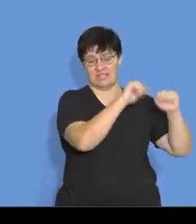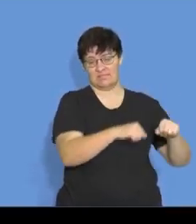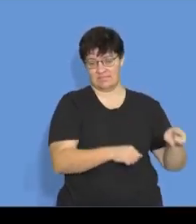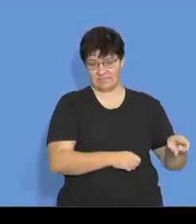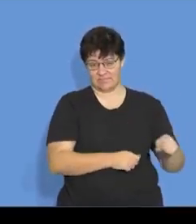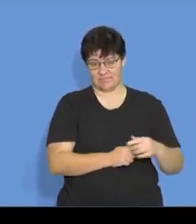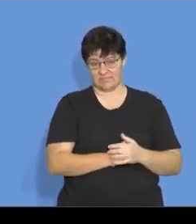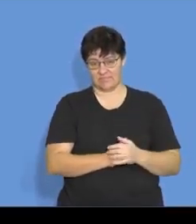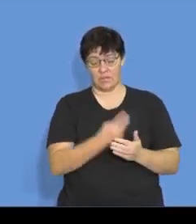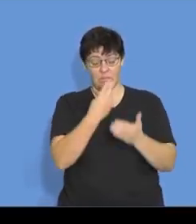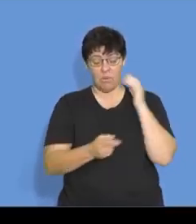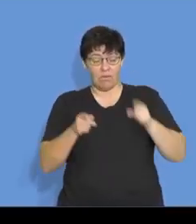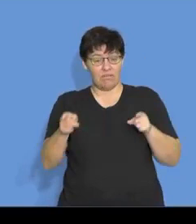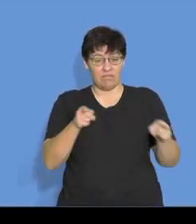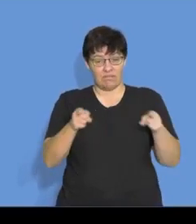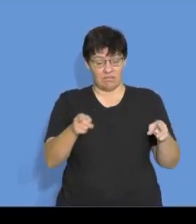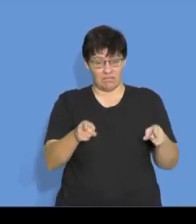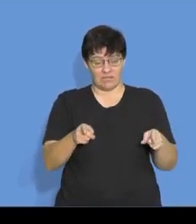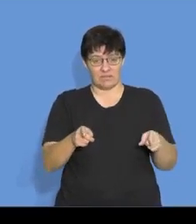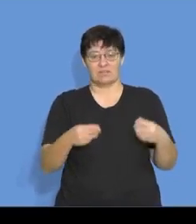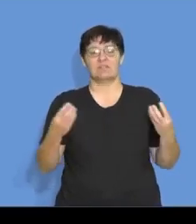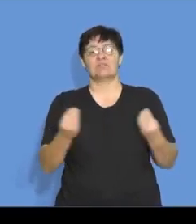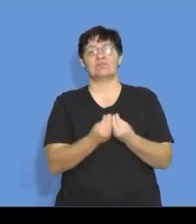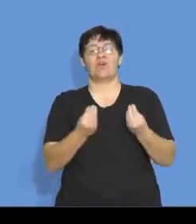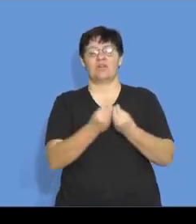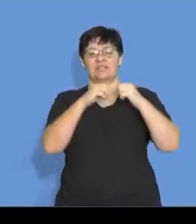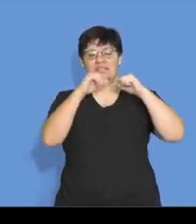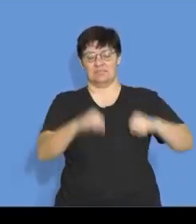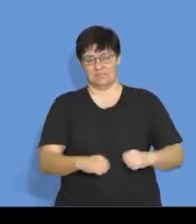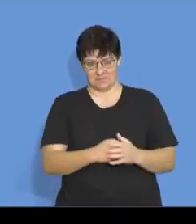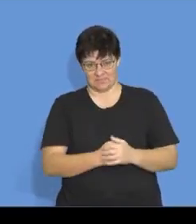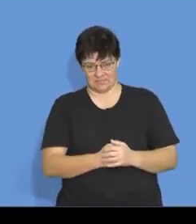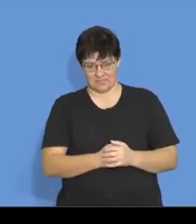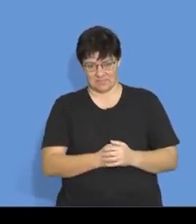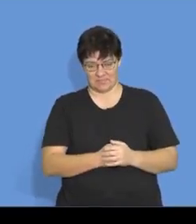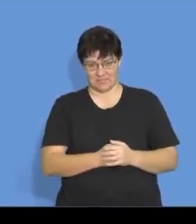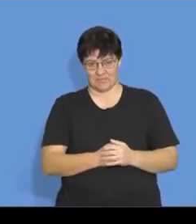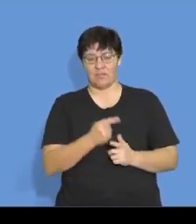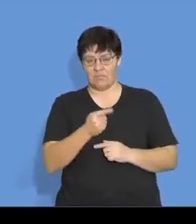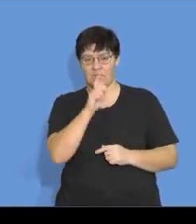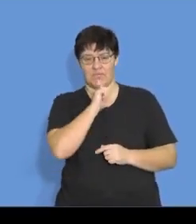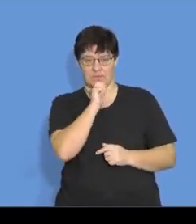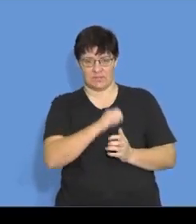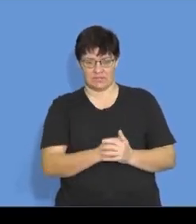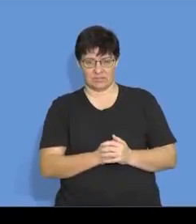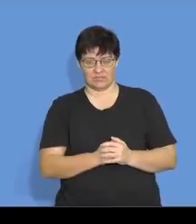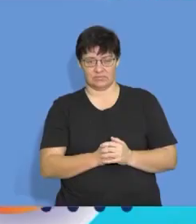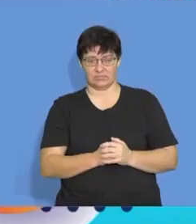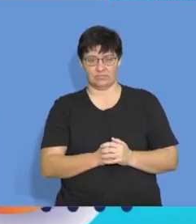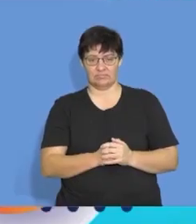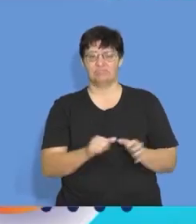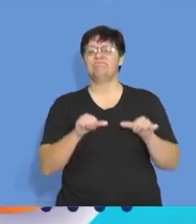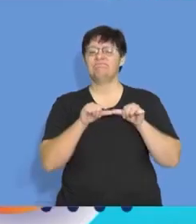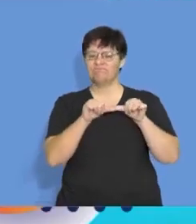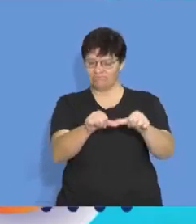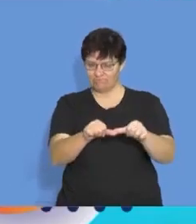here. Both of these are stock systems or inventory systems that we use. Let's continue with